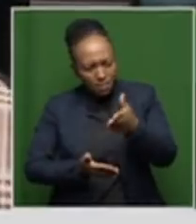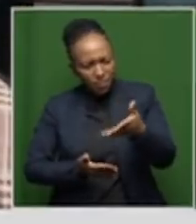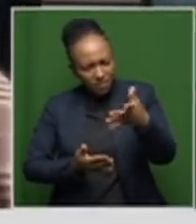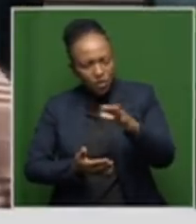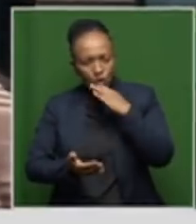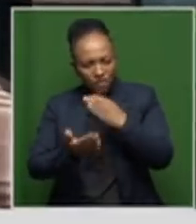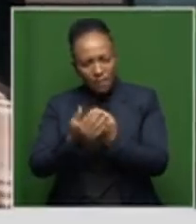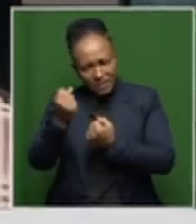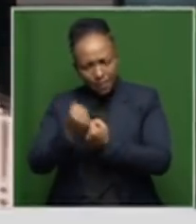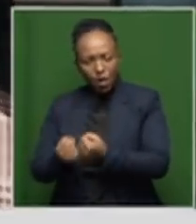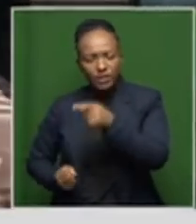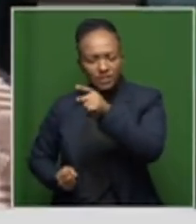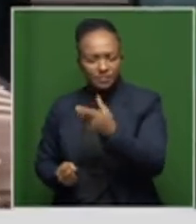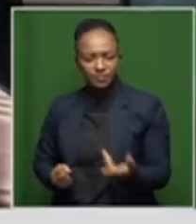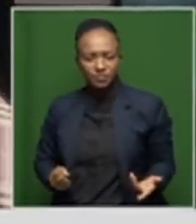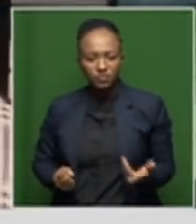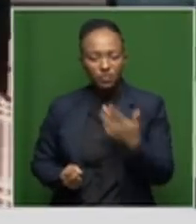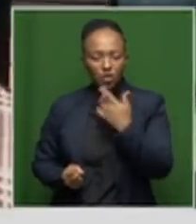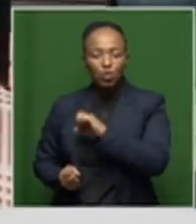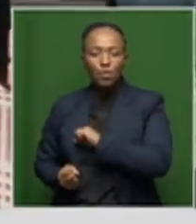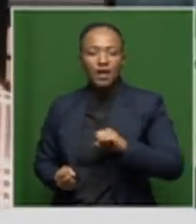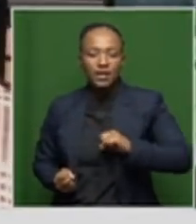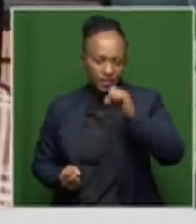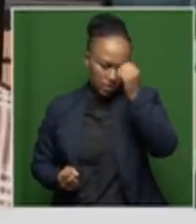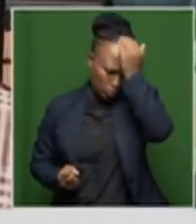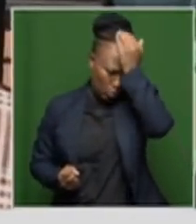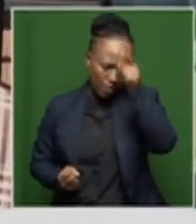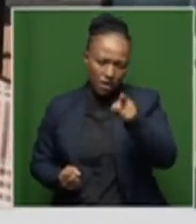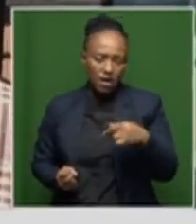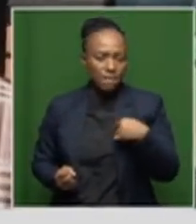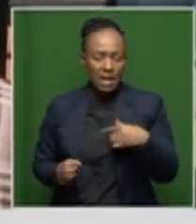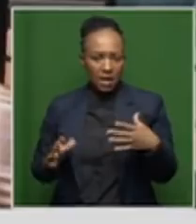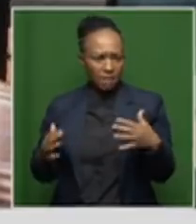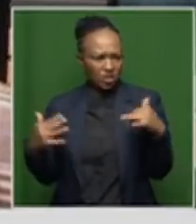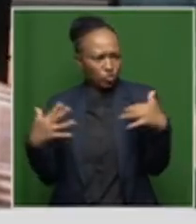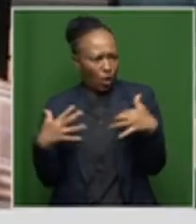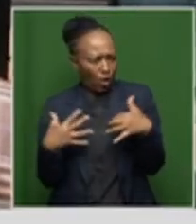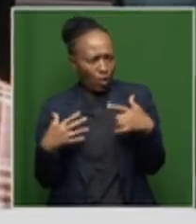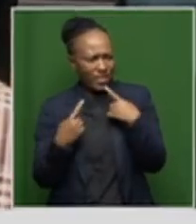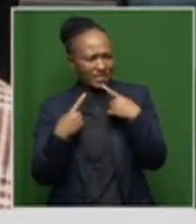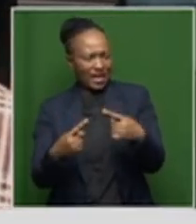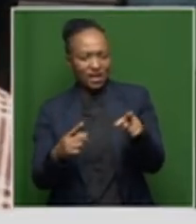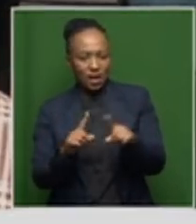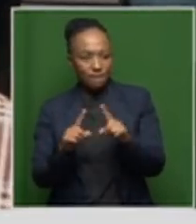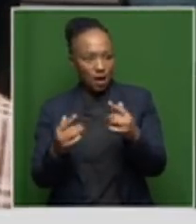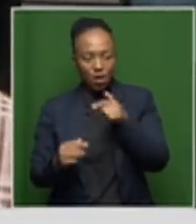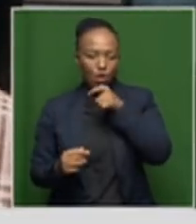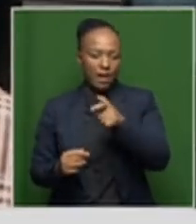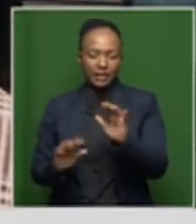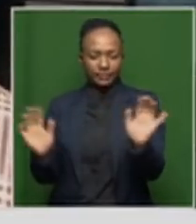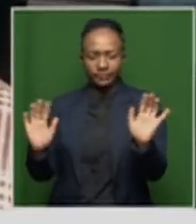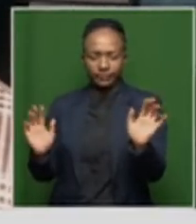their support to Comrade President Zuma. So I'm literally shocked of such a statement. But I'm not going to